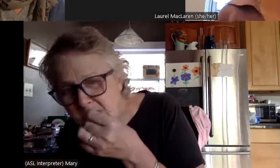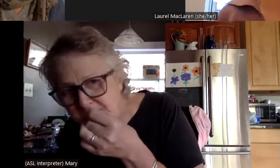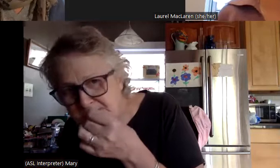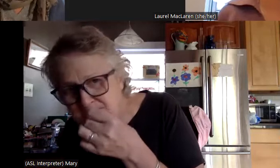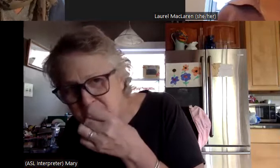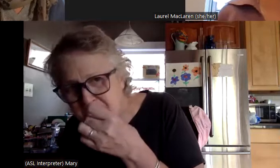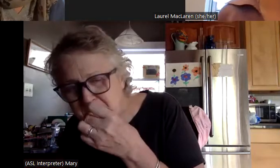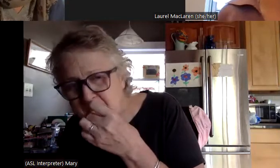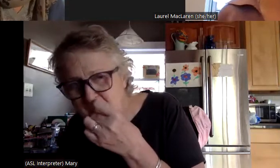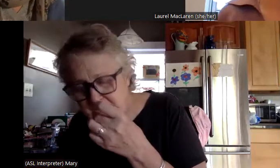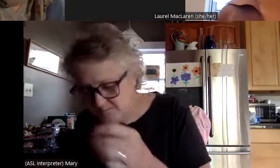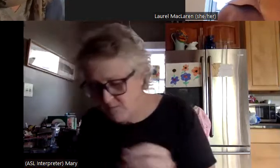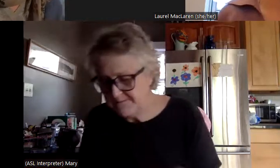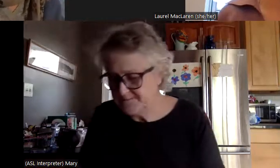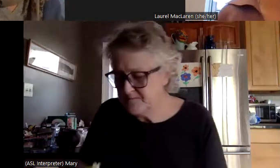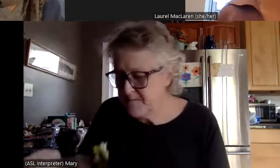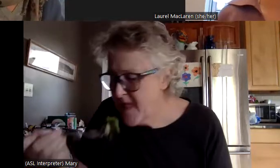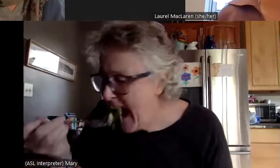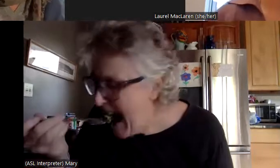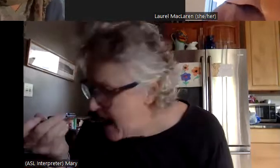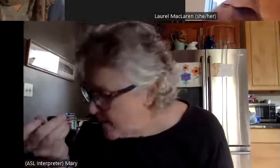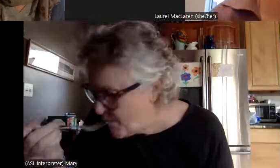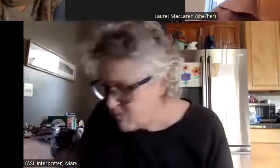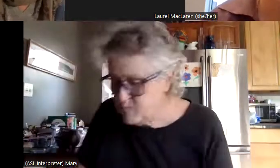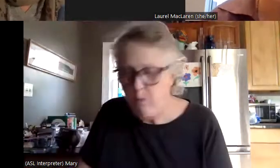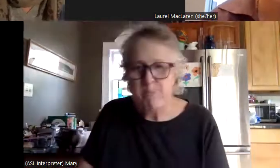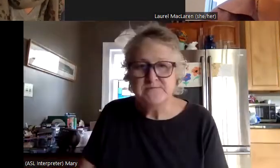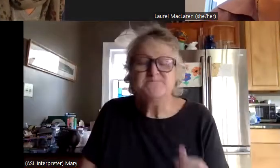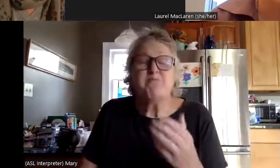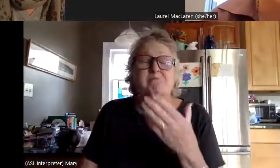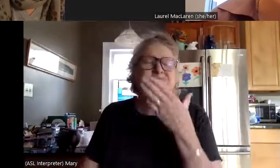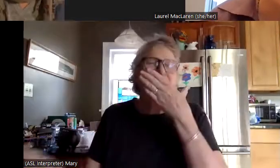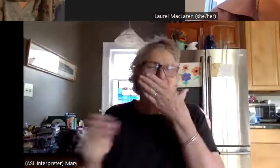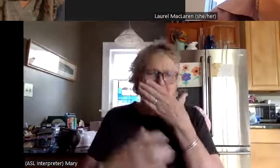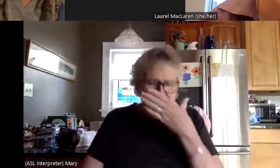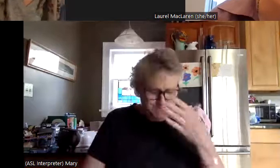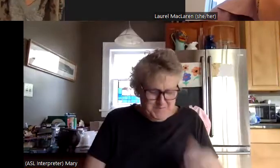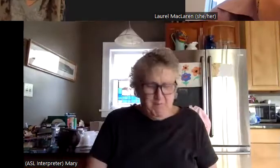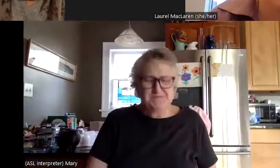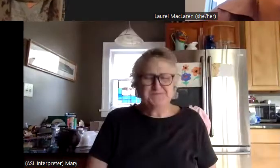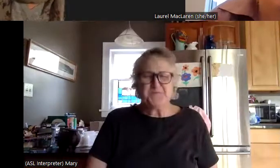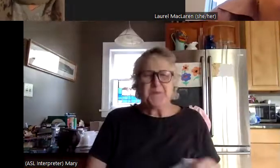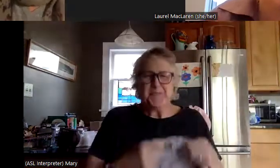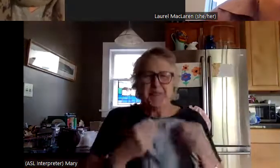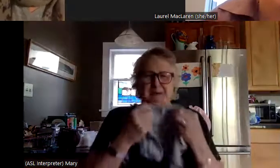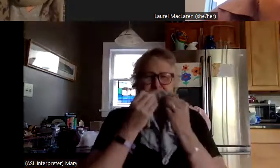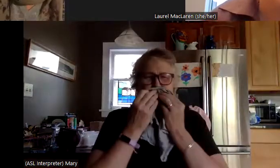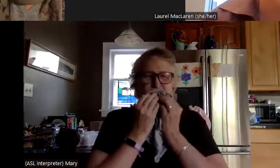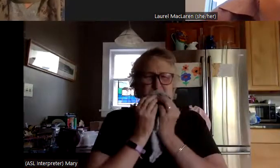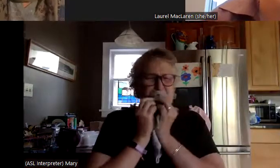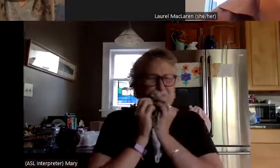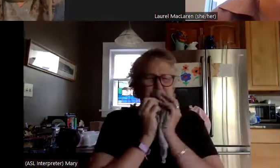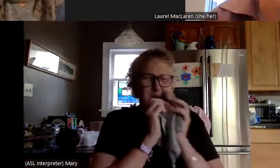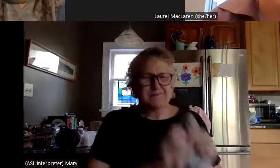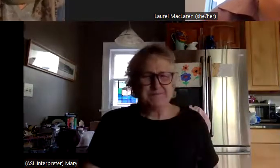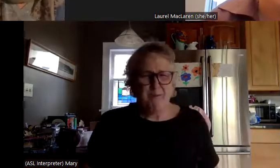Irish Connemara pony from pub to pub along the seashore, have somebody deliver your fucking bags for